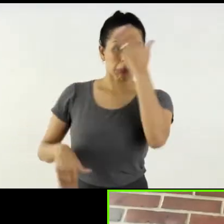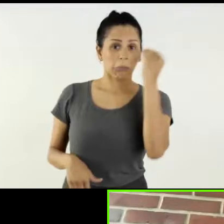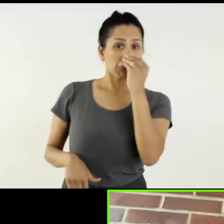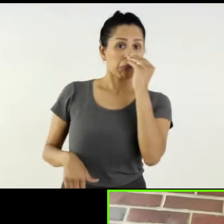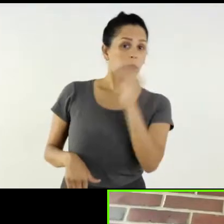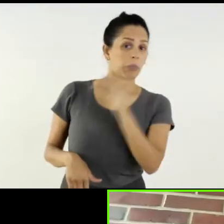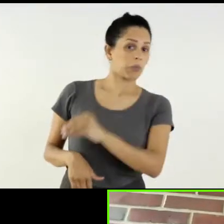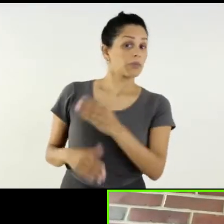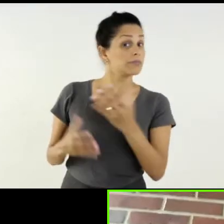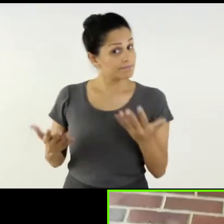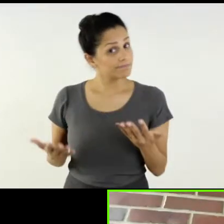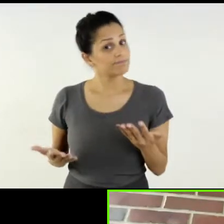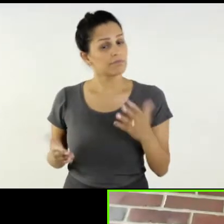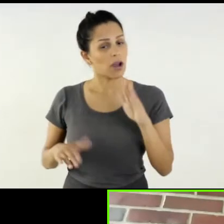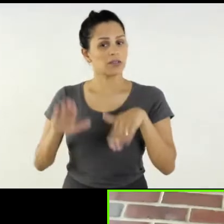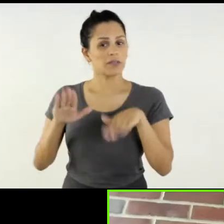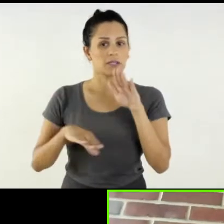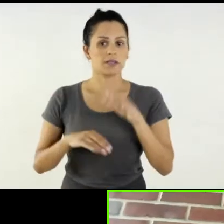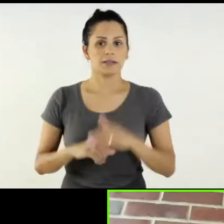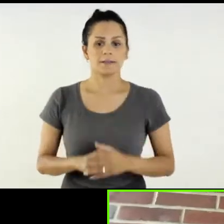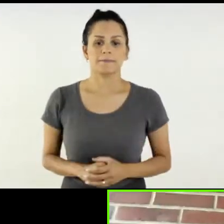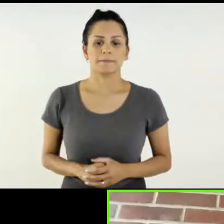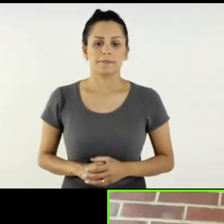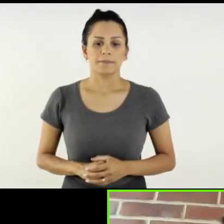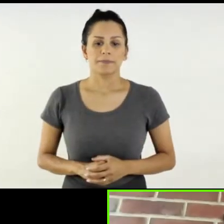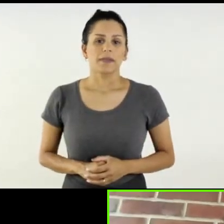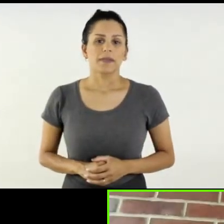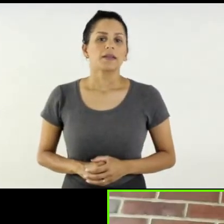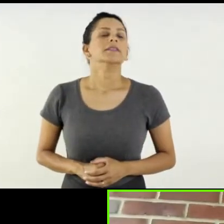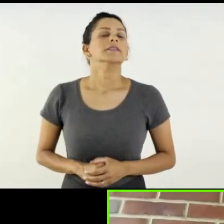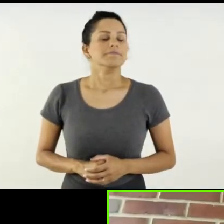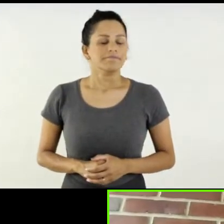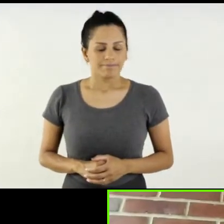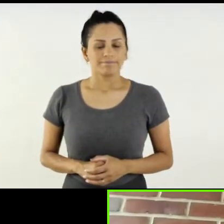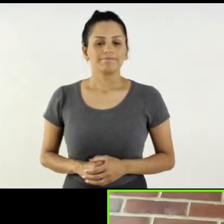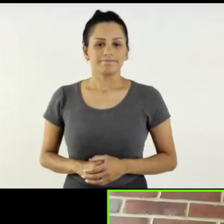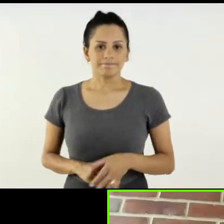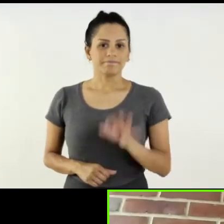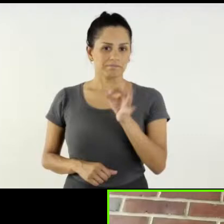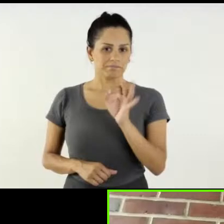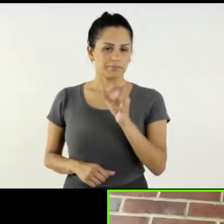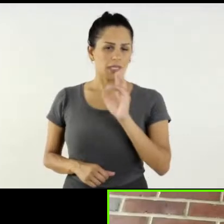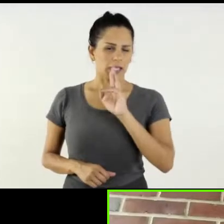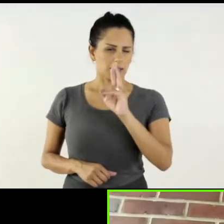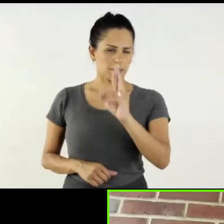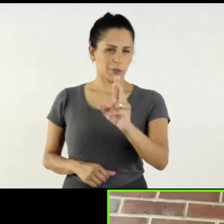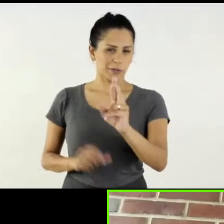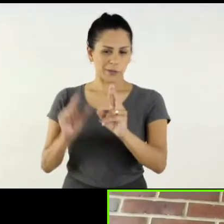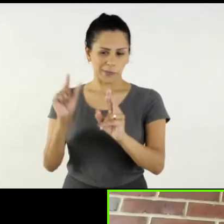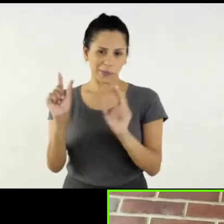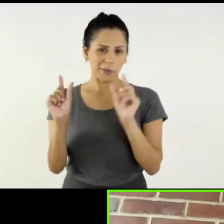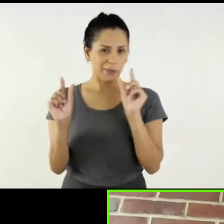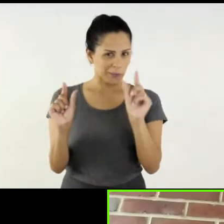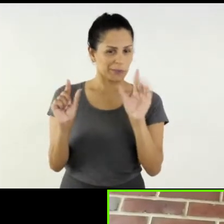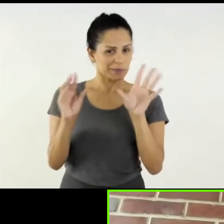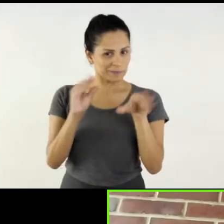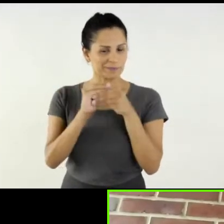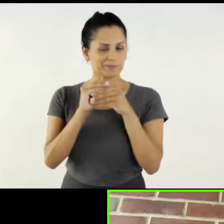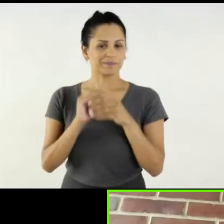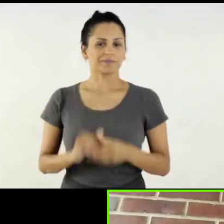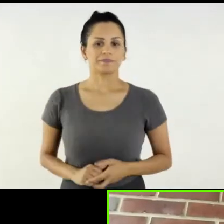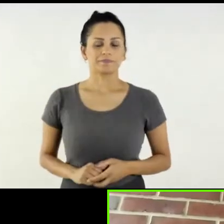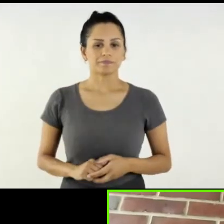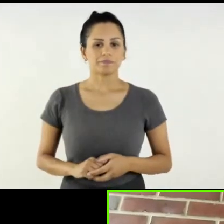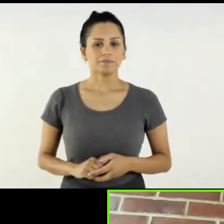Yes, I guess I could take those one at a time. I certainly don't feel as though